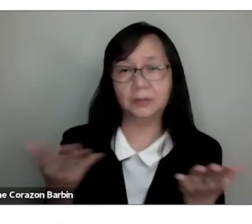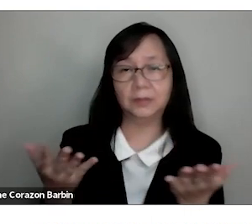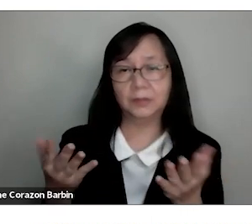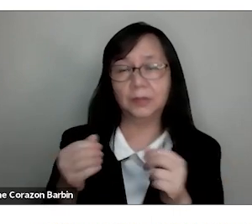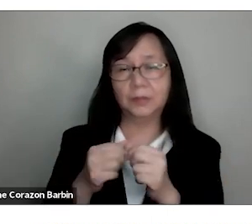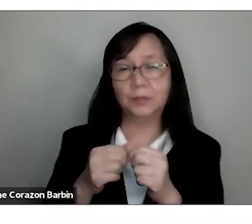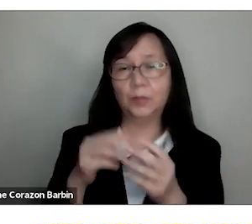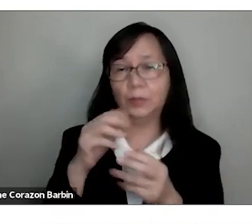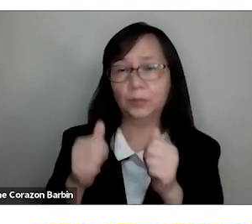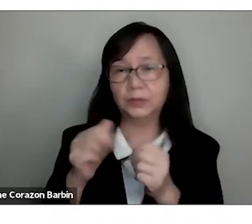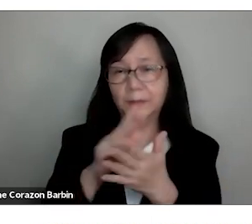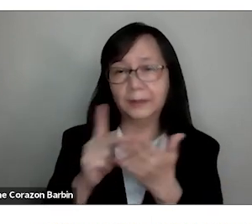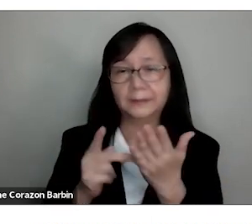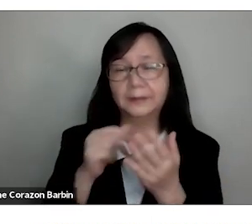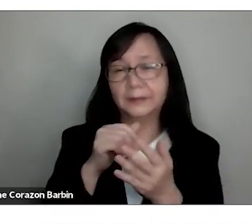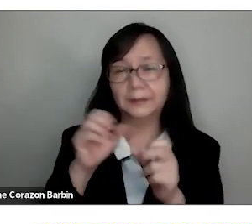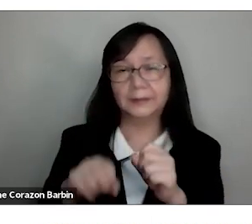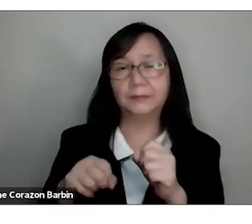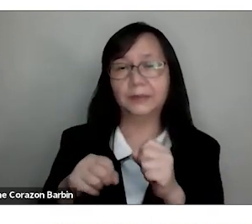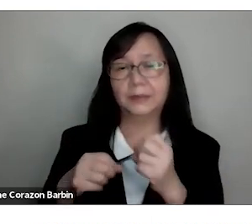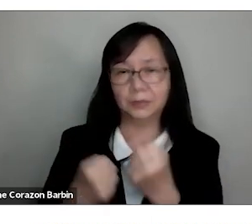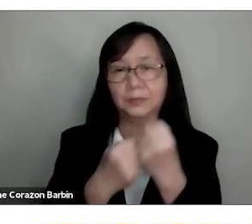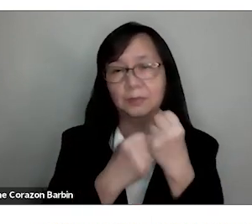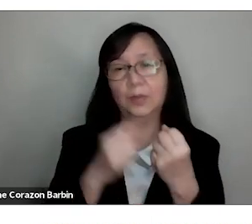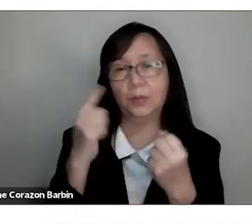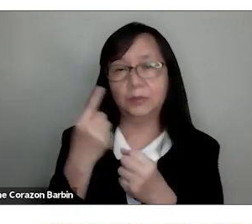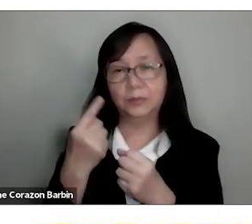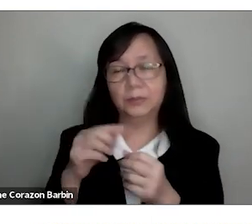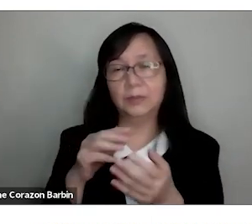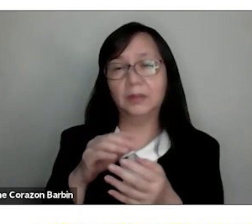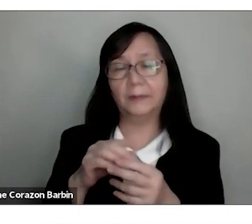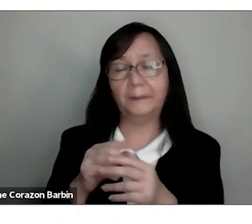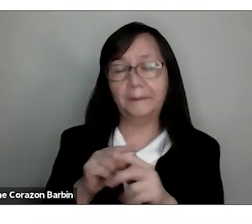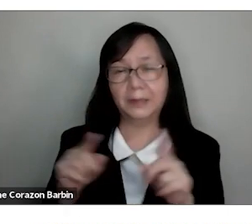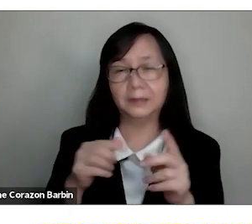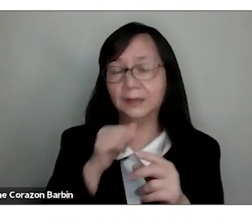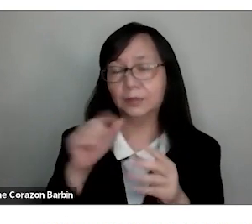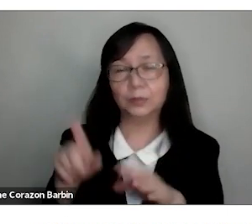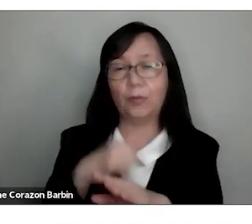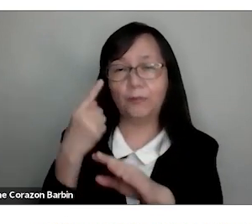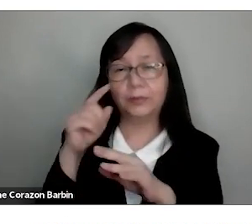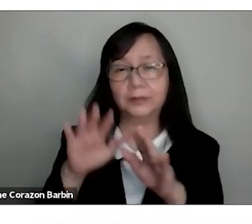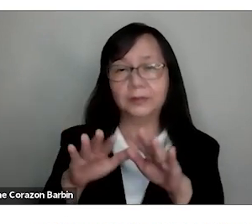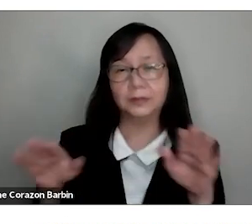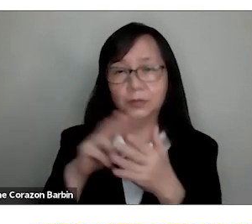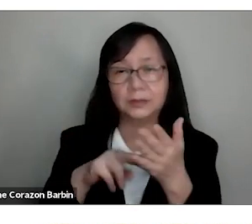of the document can be a supplemental document only, so that it will not be too long for the children to